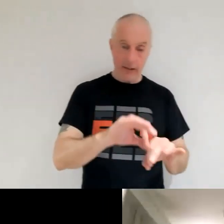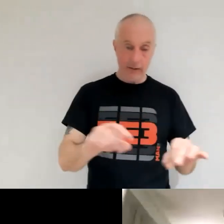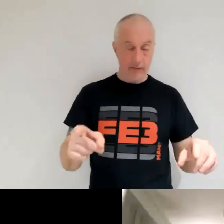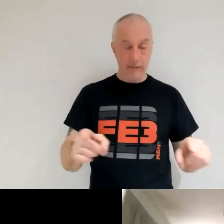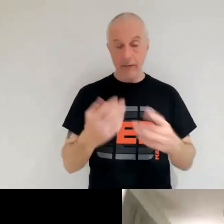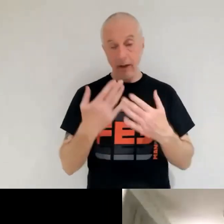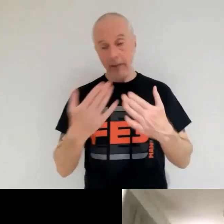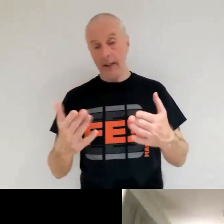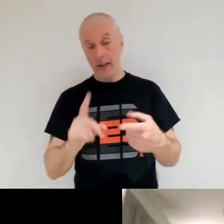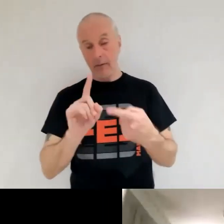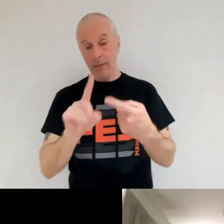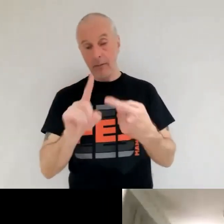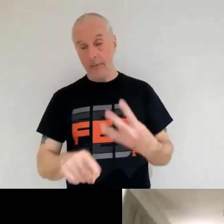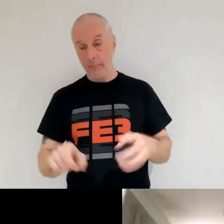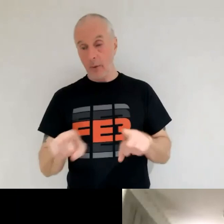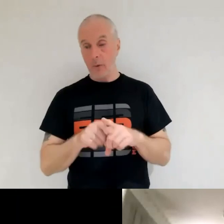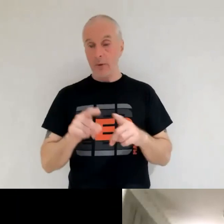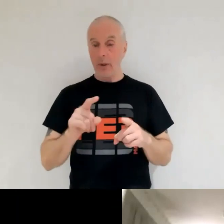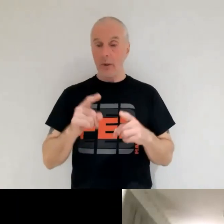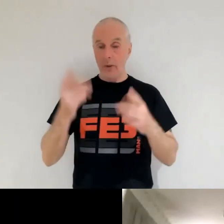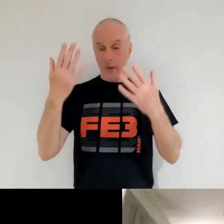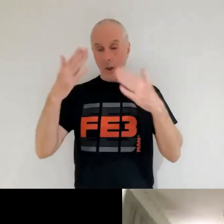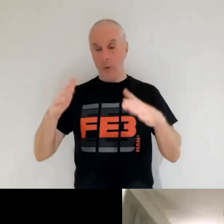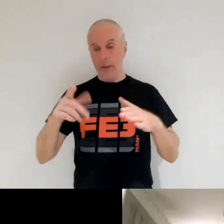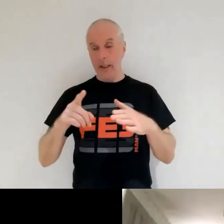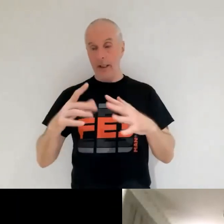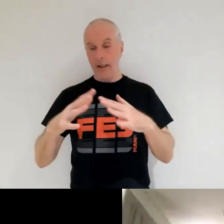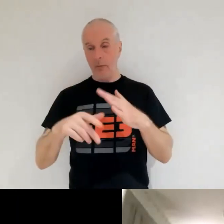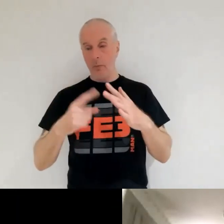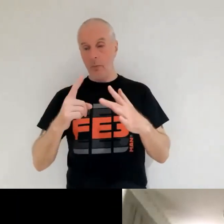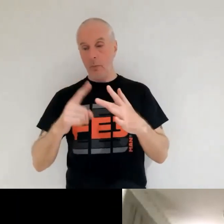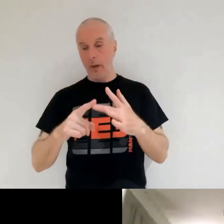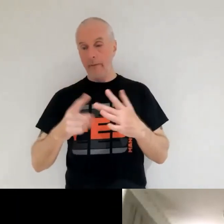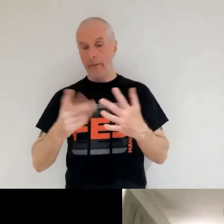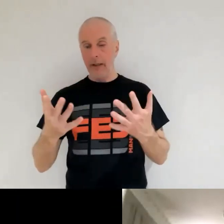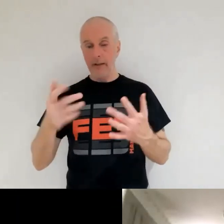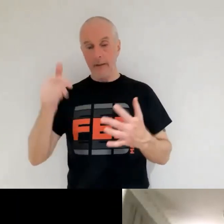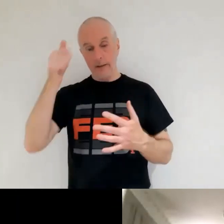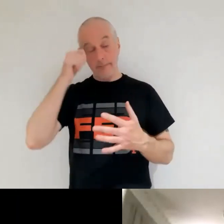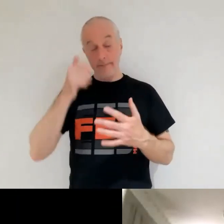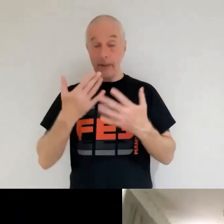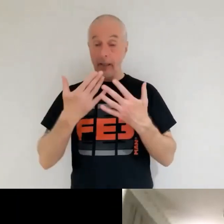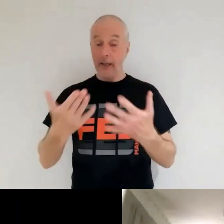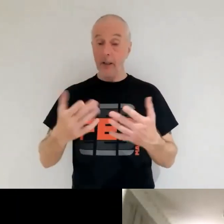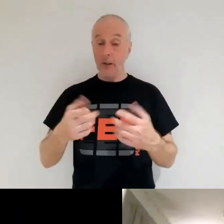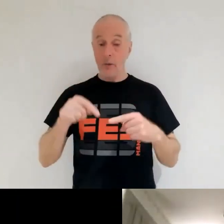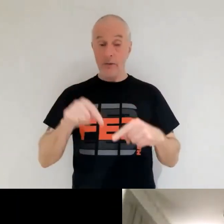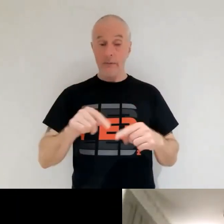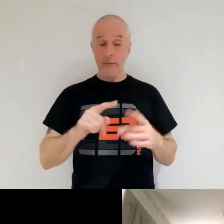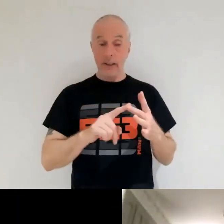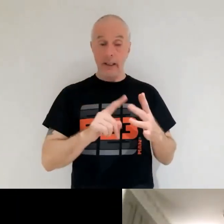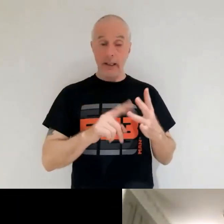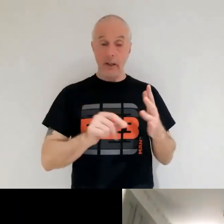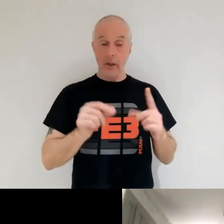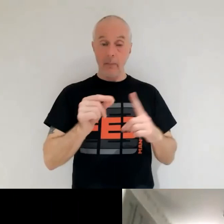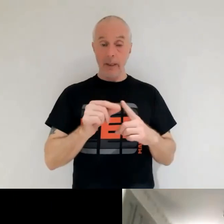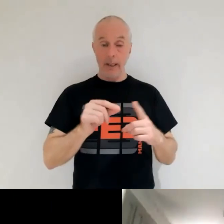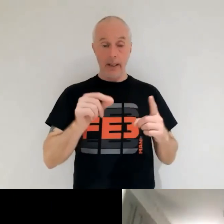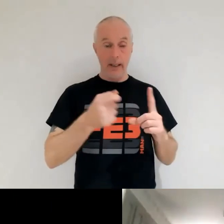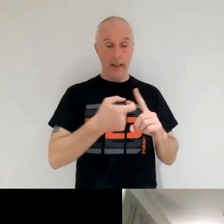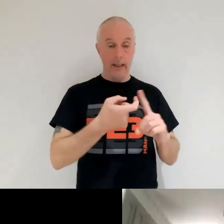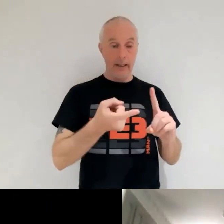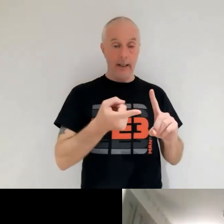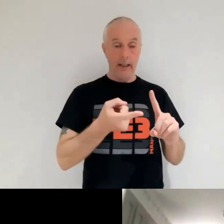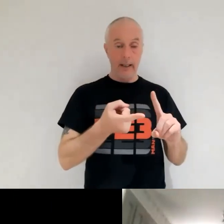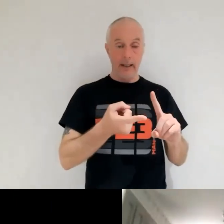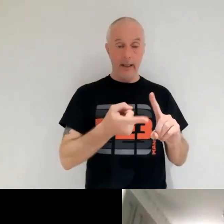also putting up with the hotel Wi-Fi, which is never easy. So I just wanted to say, on behalf of the IOP Keele Physics Centre, thank you very much, Tommy,